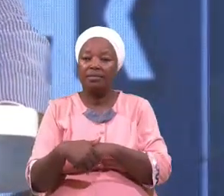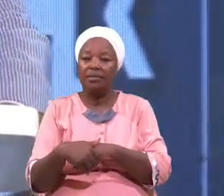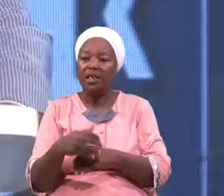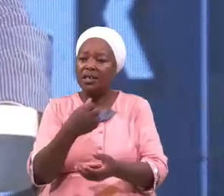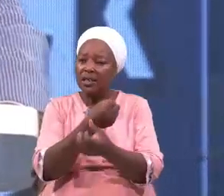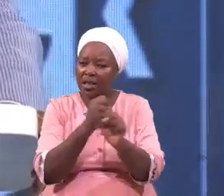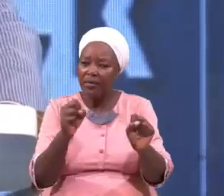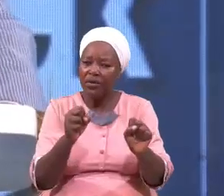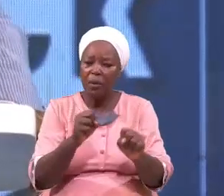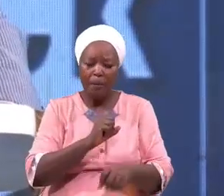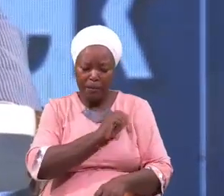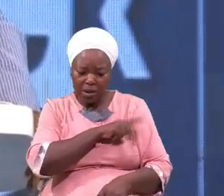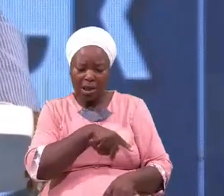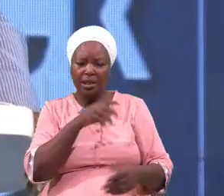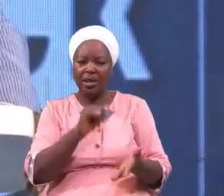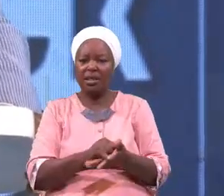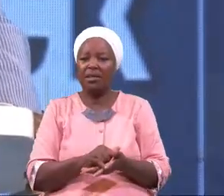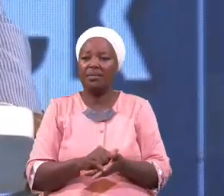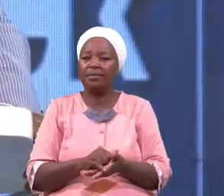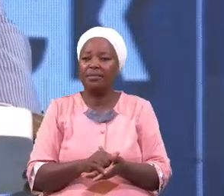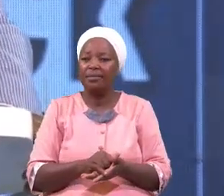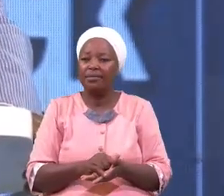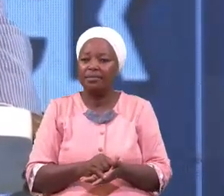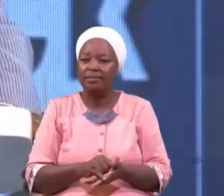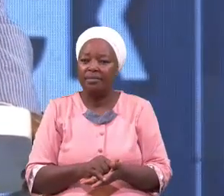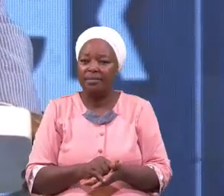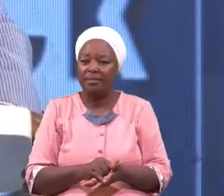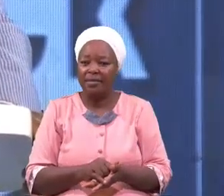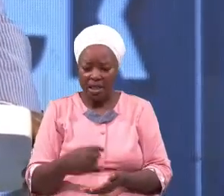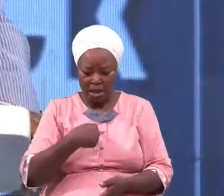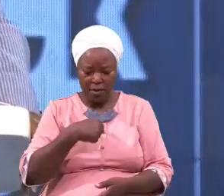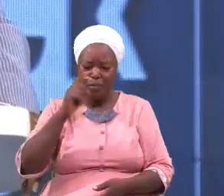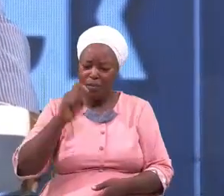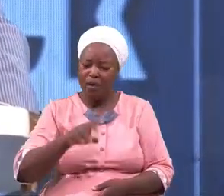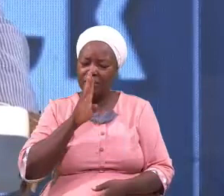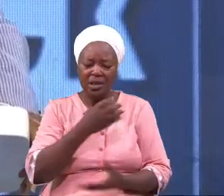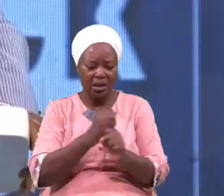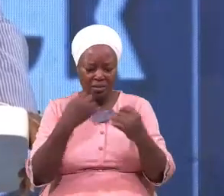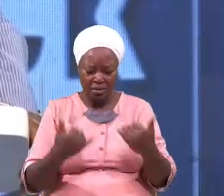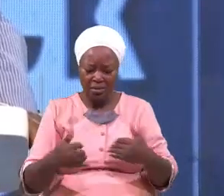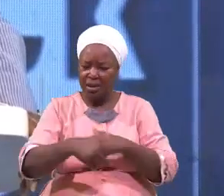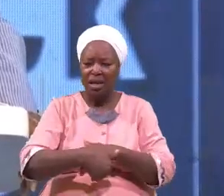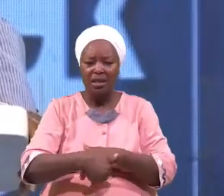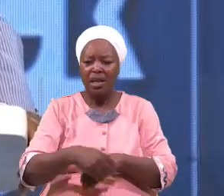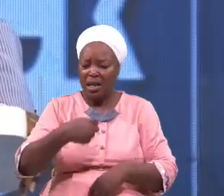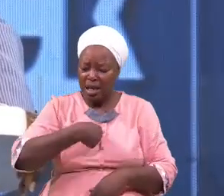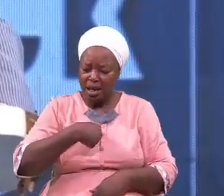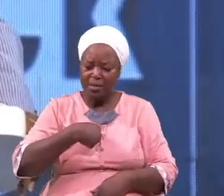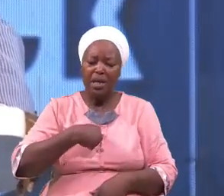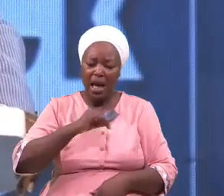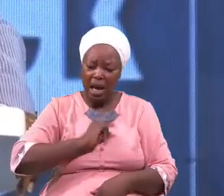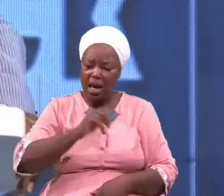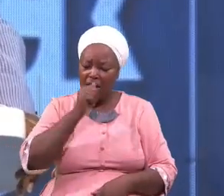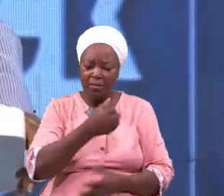salvation, personalize that. I must be saved tonight. I am saved